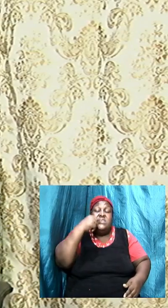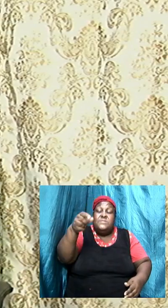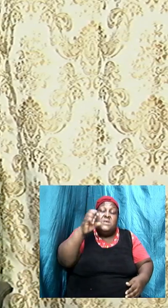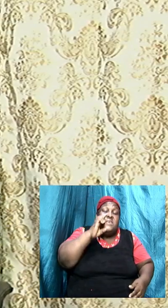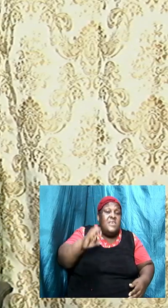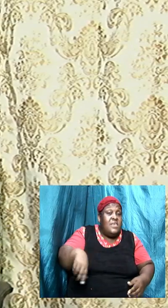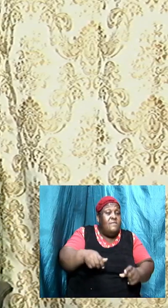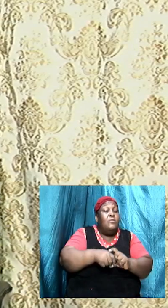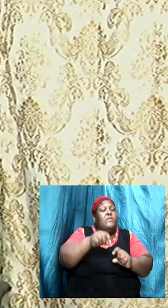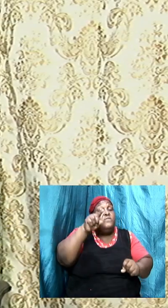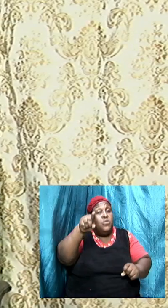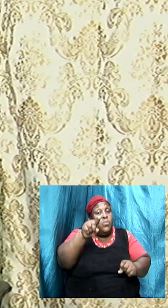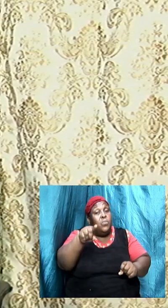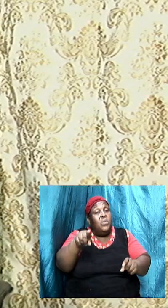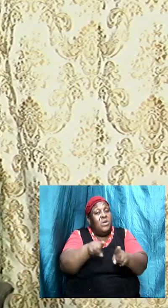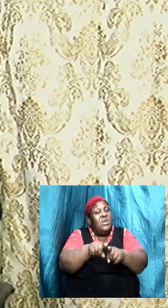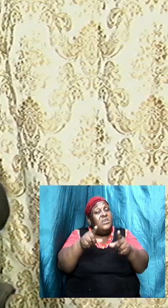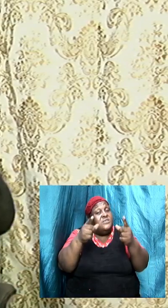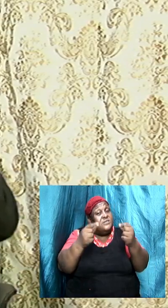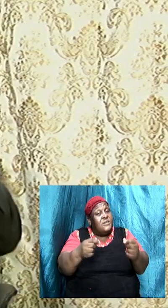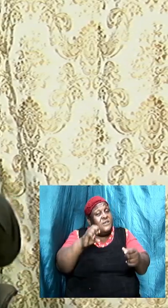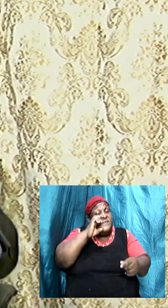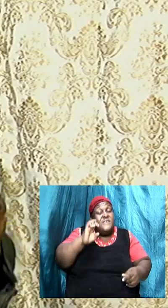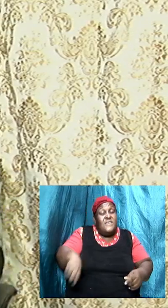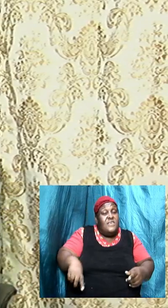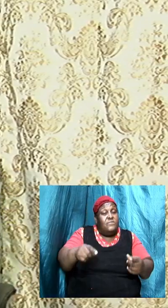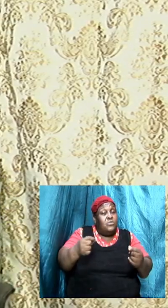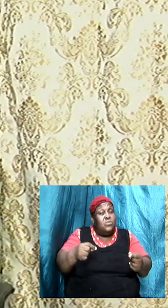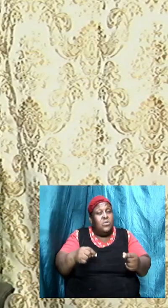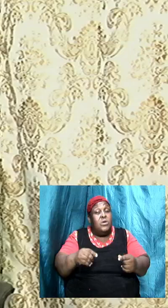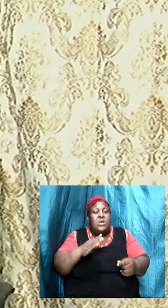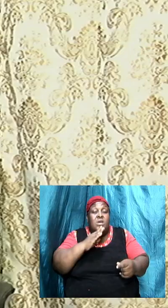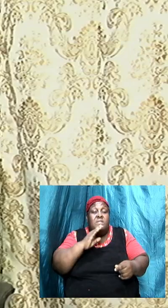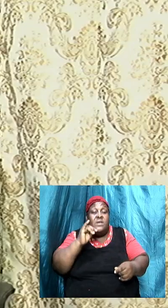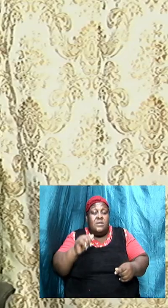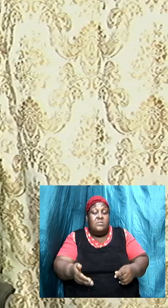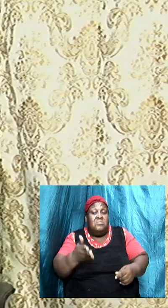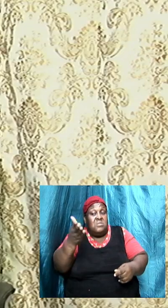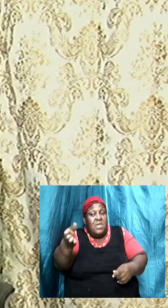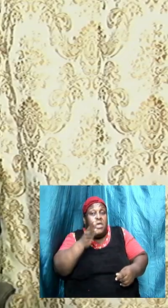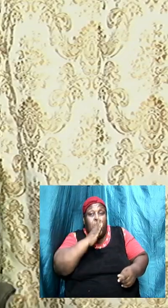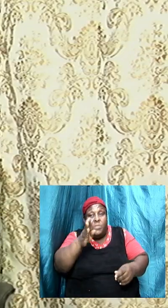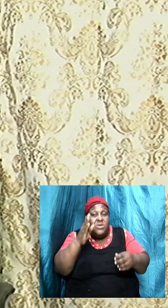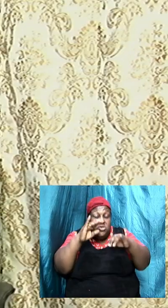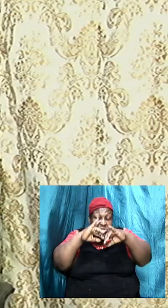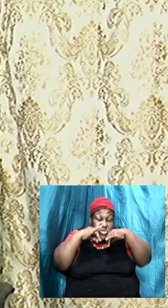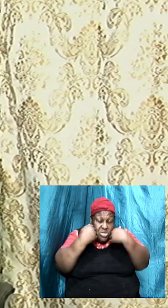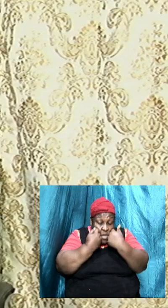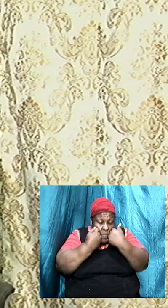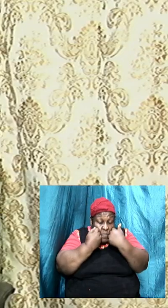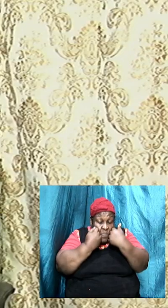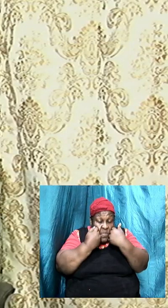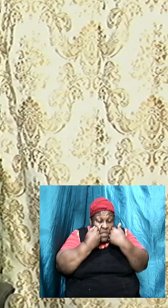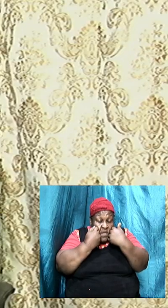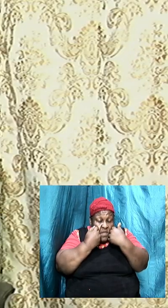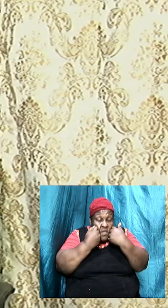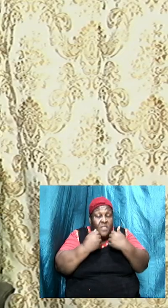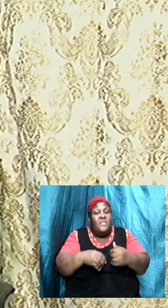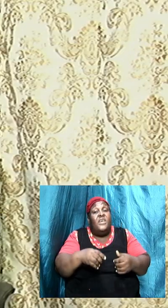you, as evildoers, they might be ashamed that falsely accuse you. And that is just by your